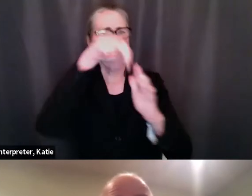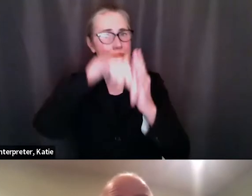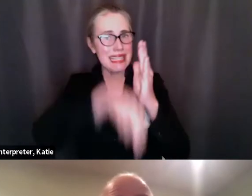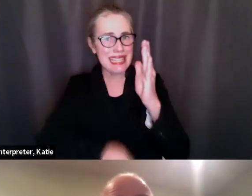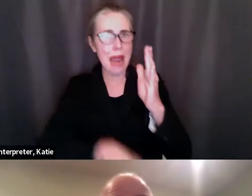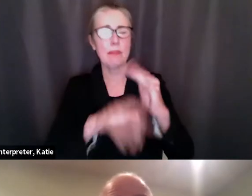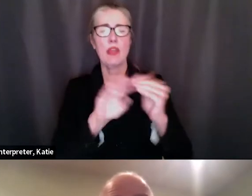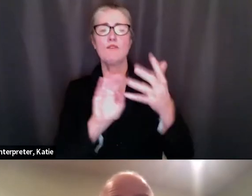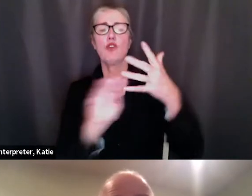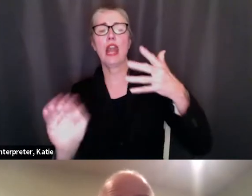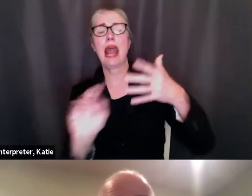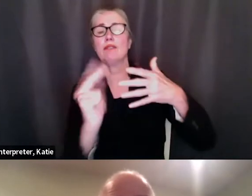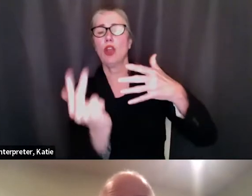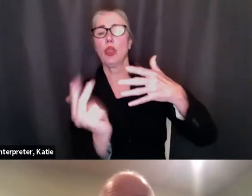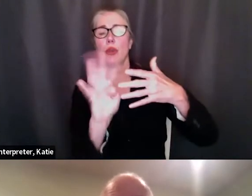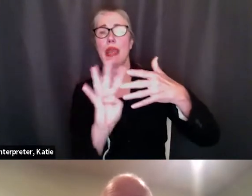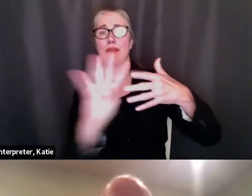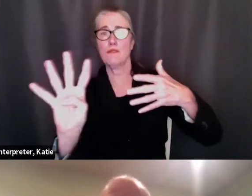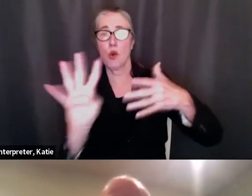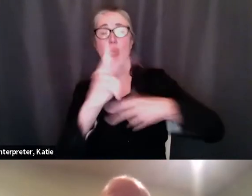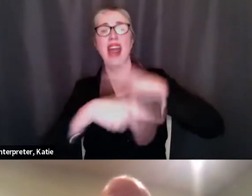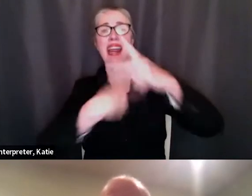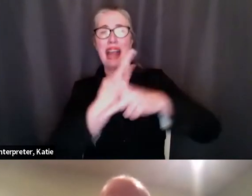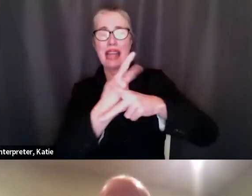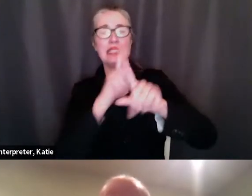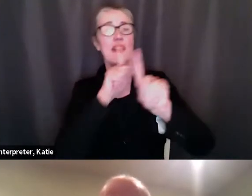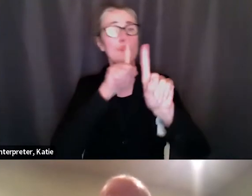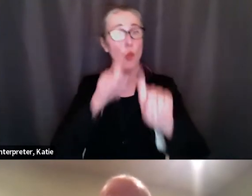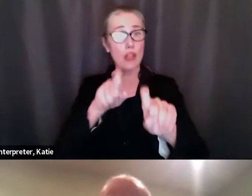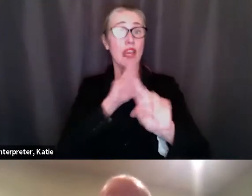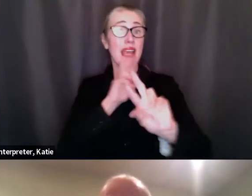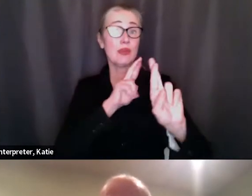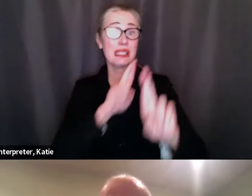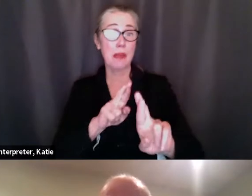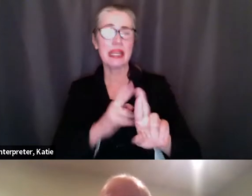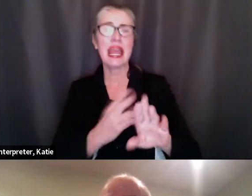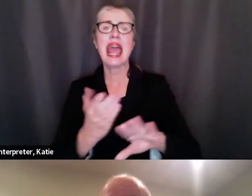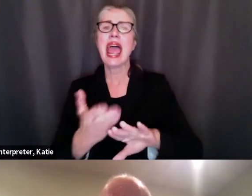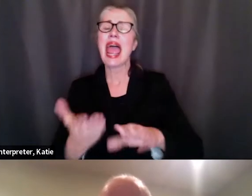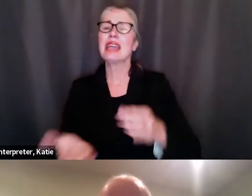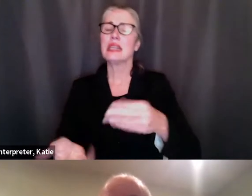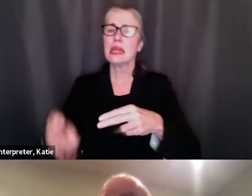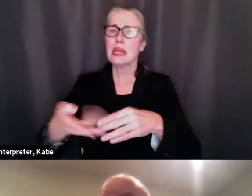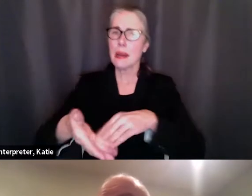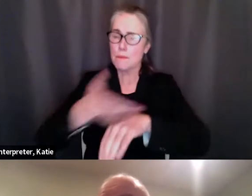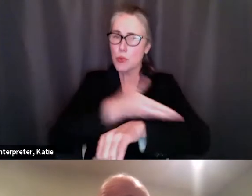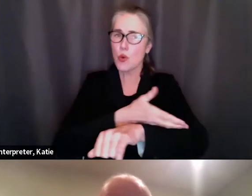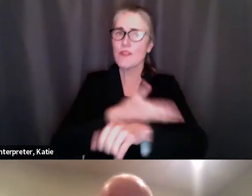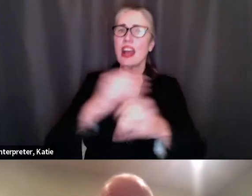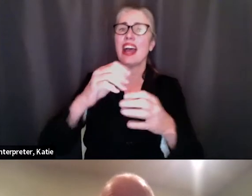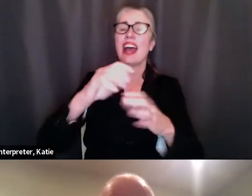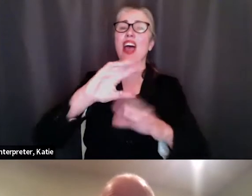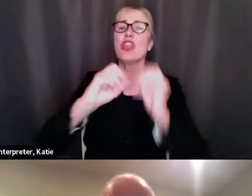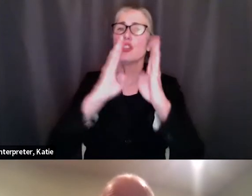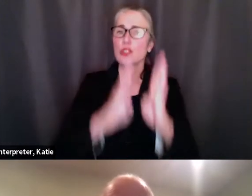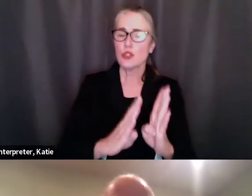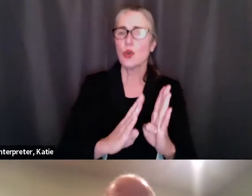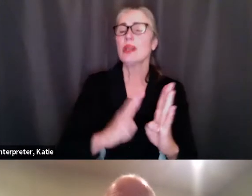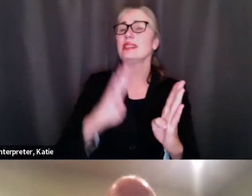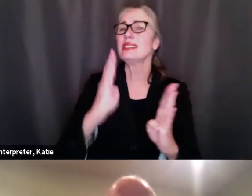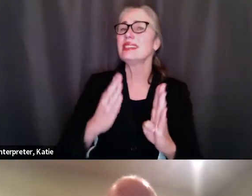three and four questions and responses and to increase structured student collaboration time versus teacher talk